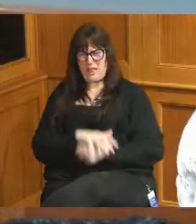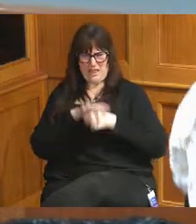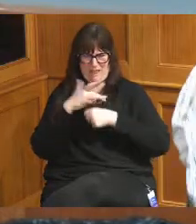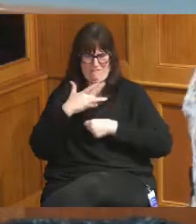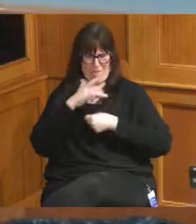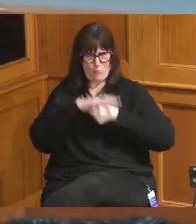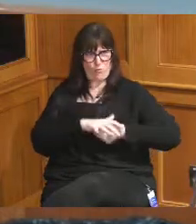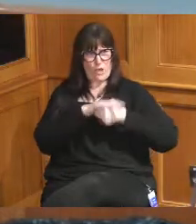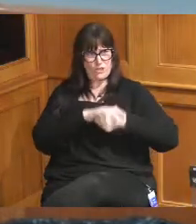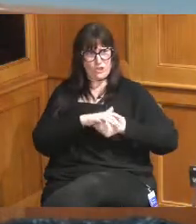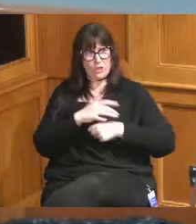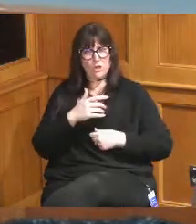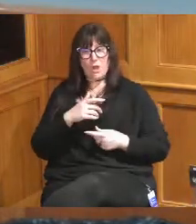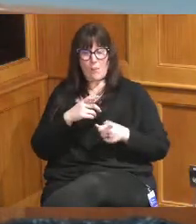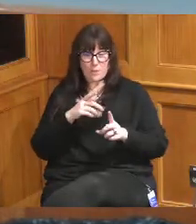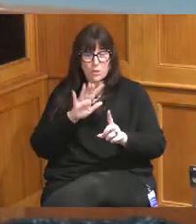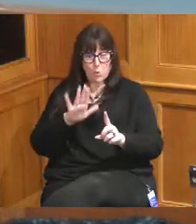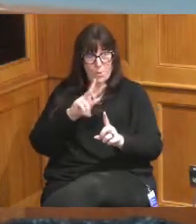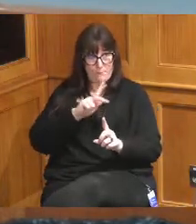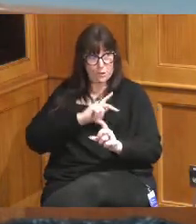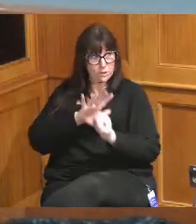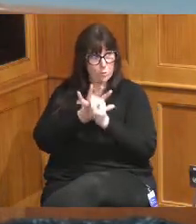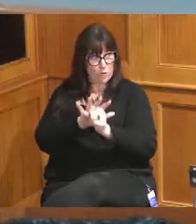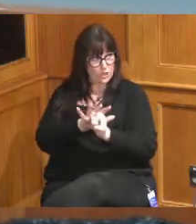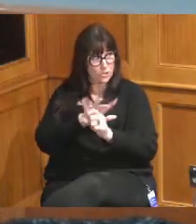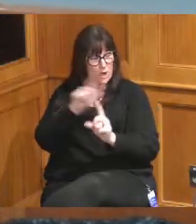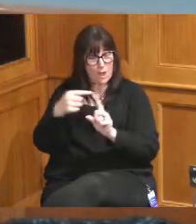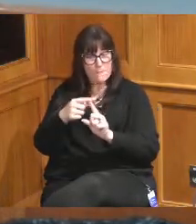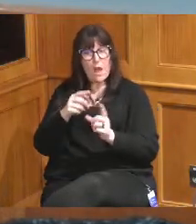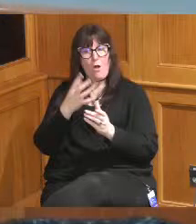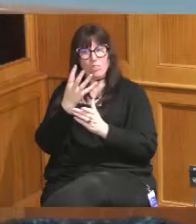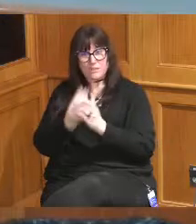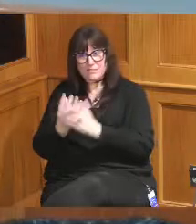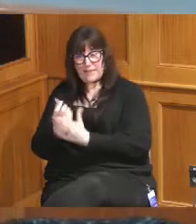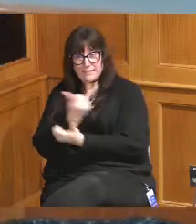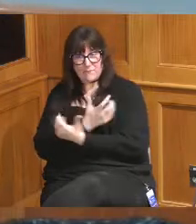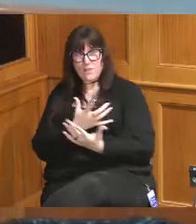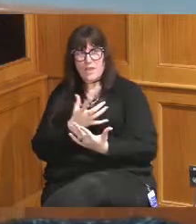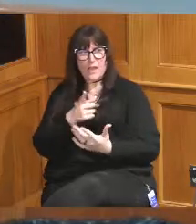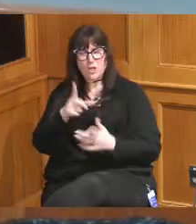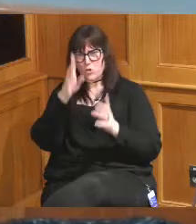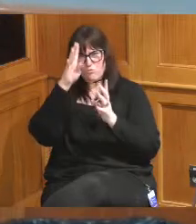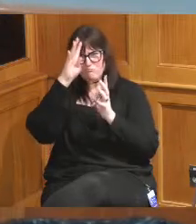that we were putting on you personally about the deaths and things of that nature. You came up with this